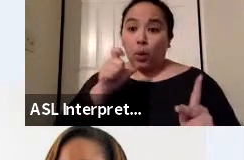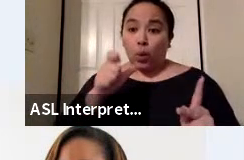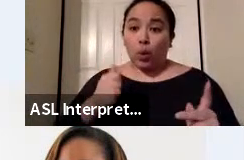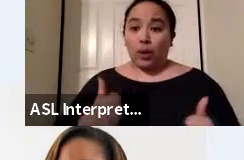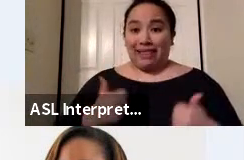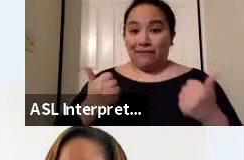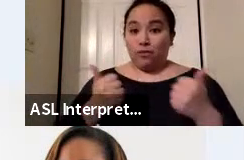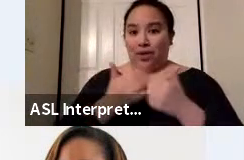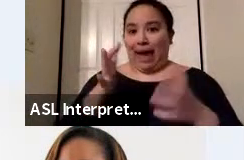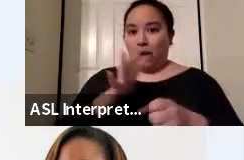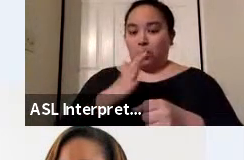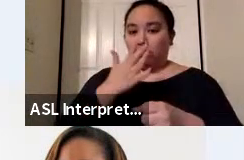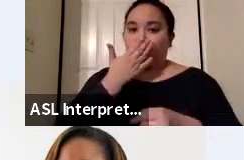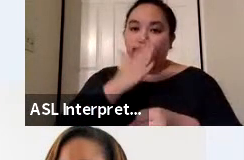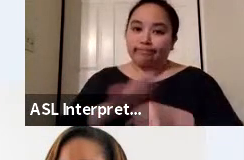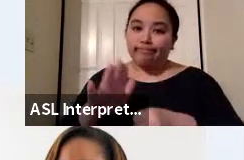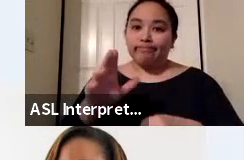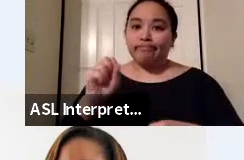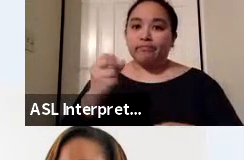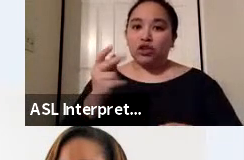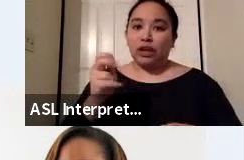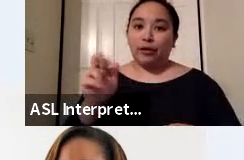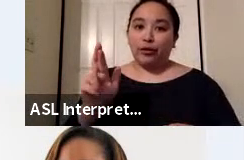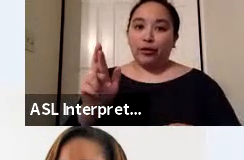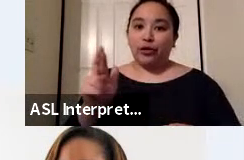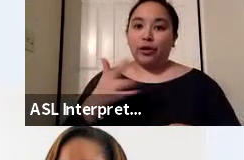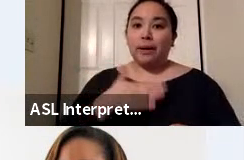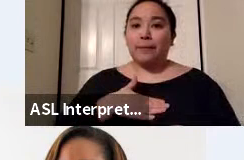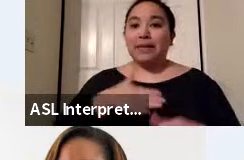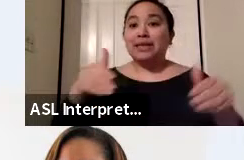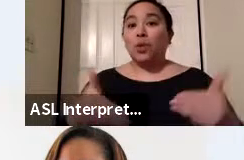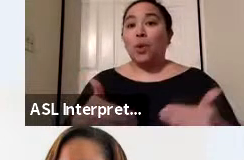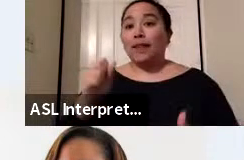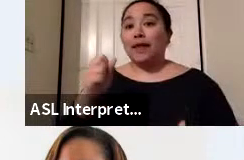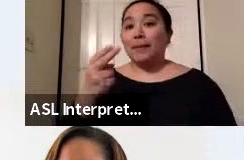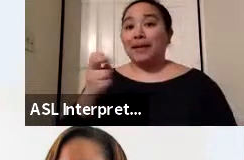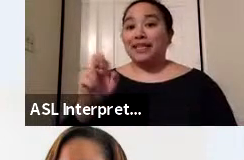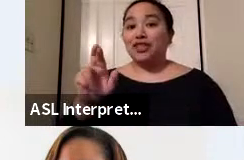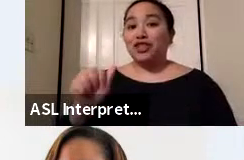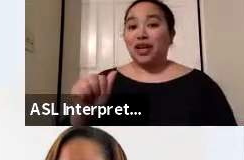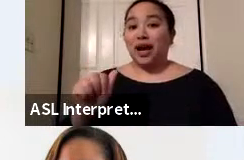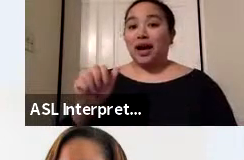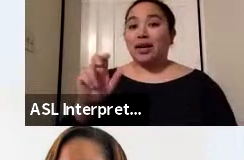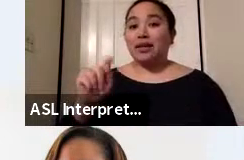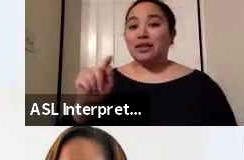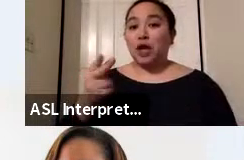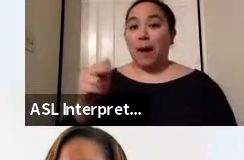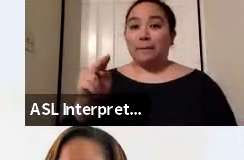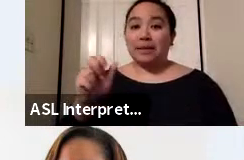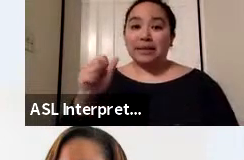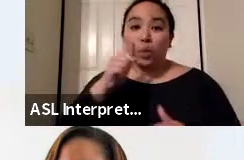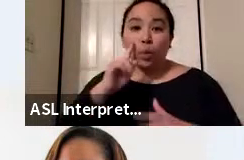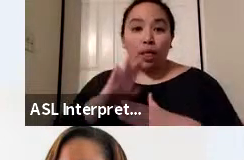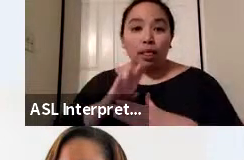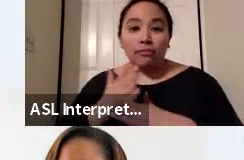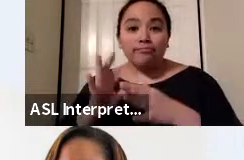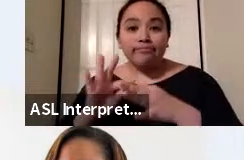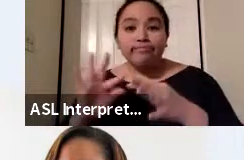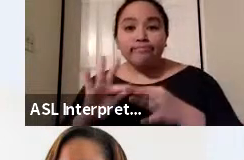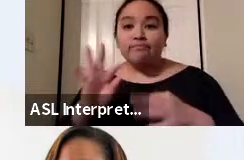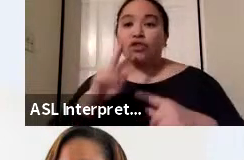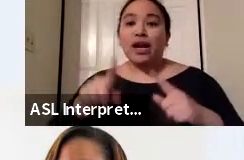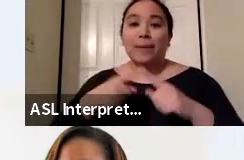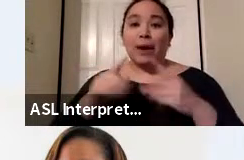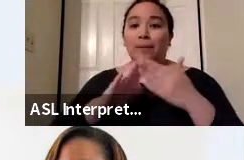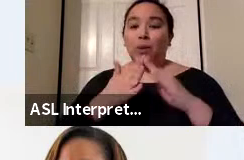adequate shelter. So please welcome Keisha Thomas as she speaks for a few moments about community